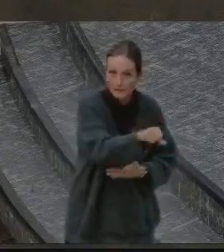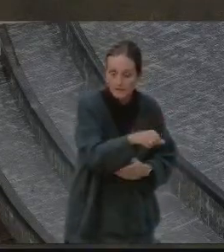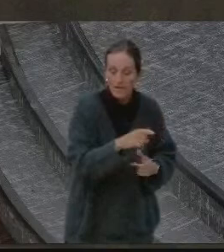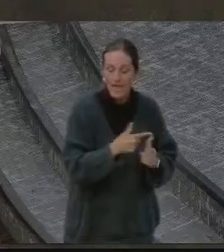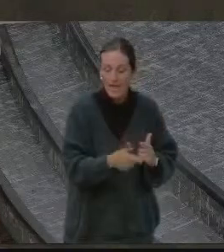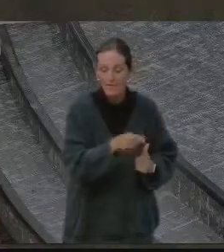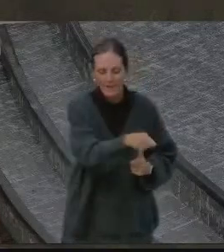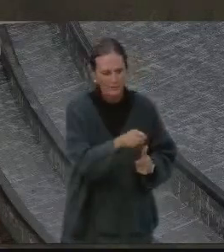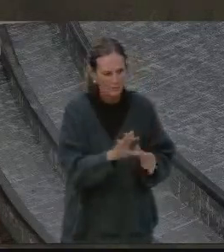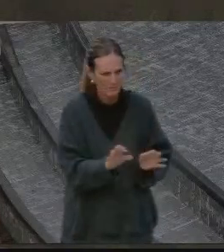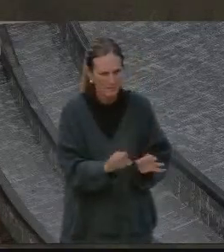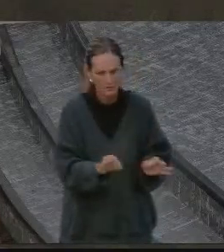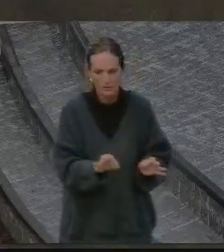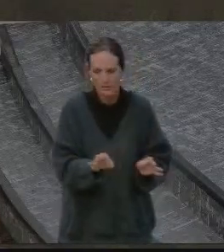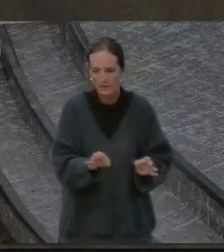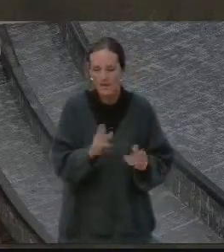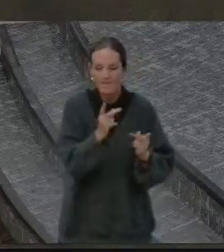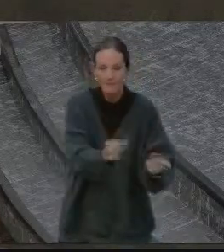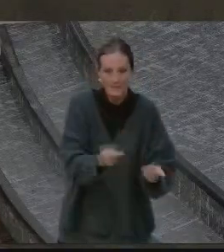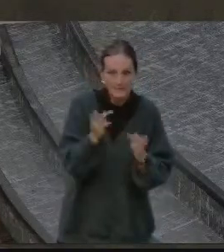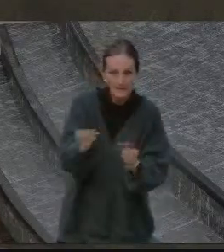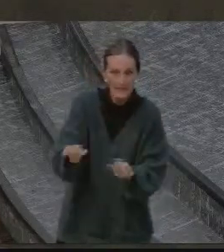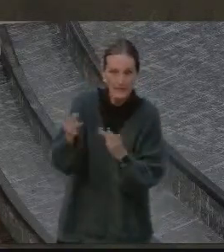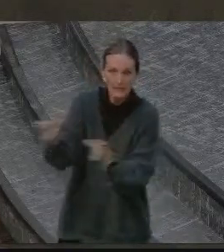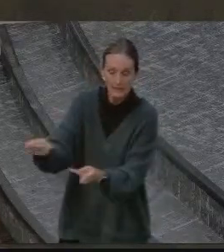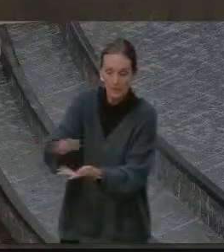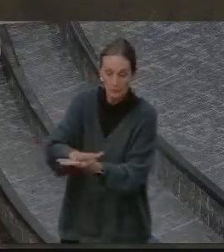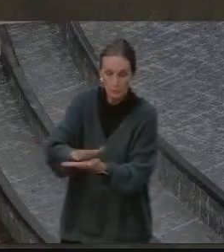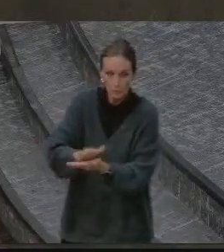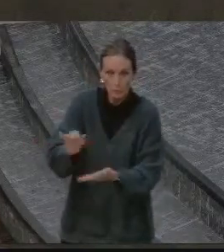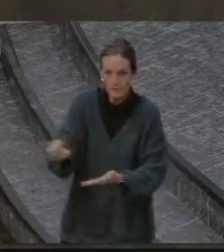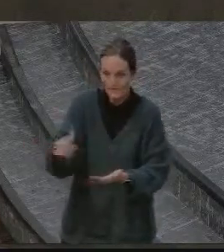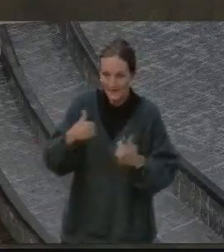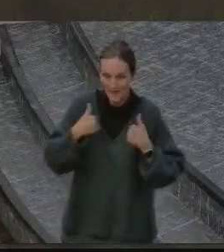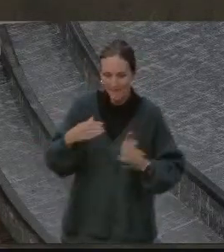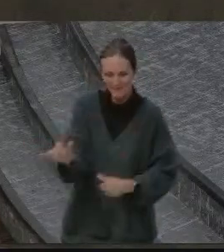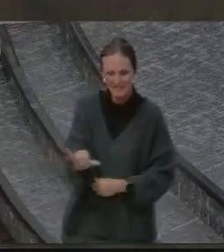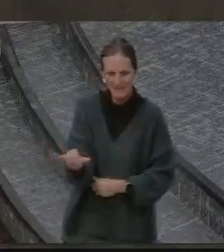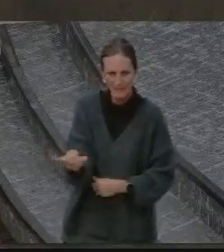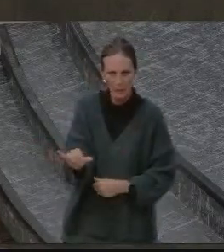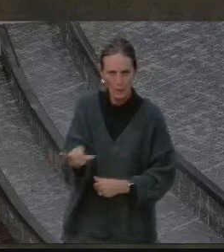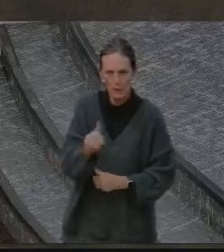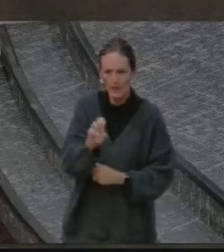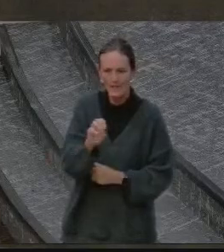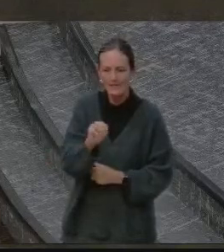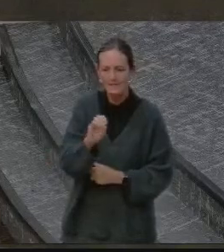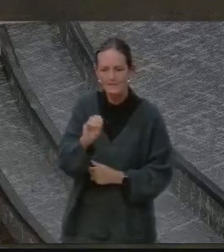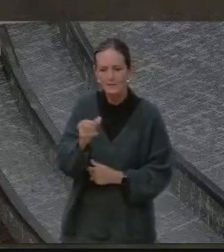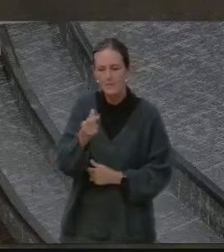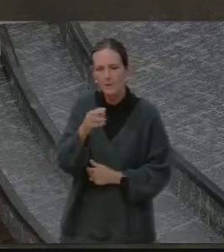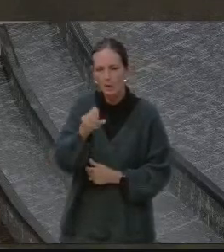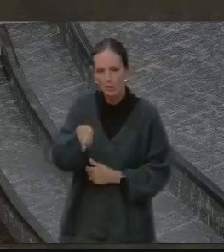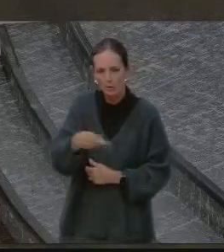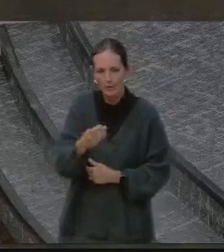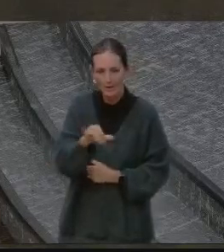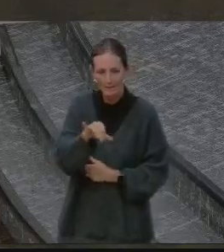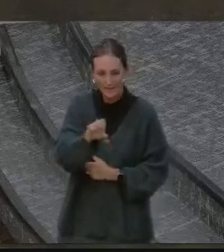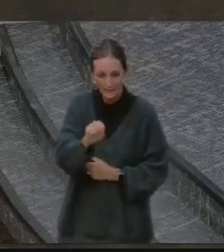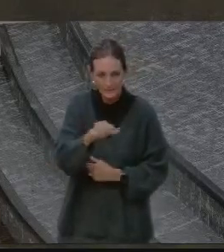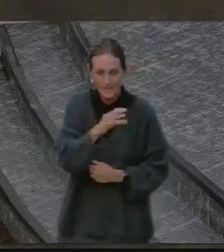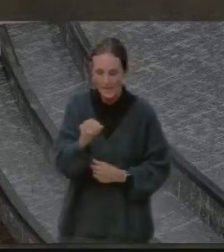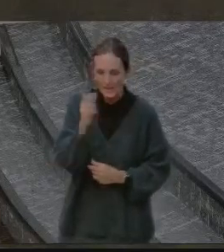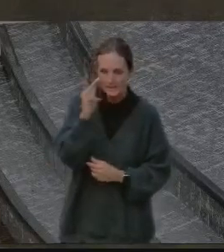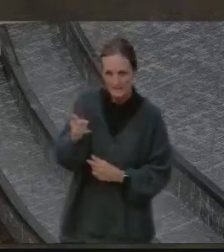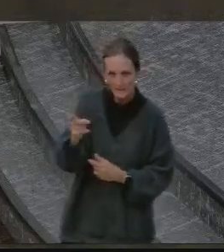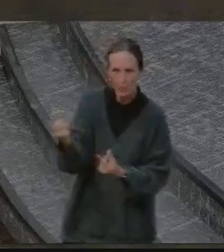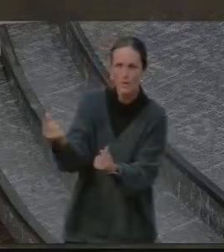you mention visiting schools who have similar demographics, but better outcomes in terms of behaviors, seeing what they're